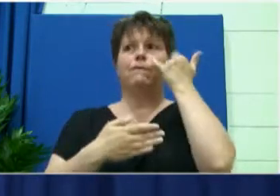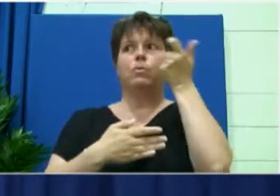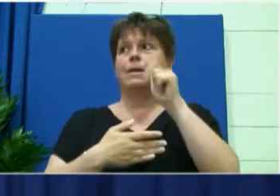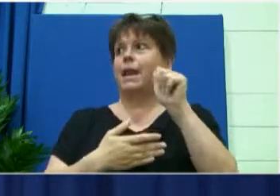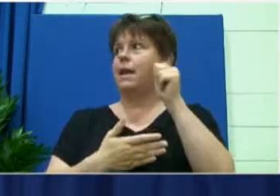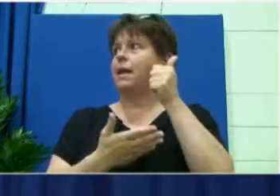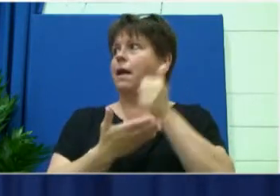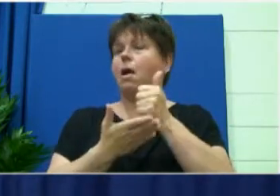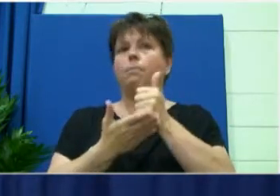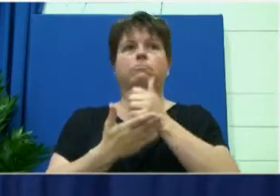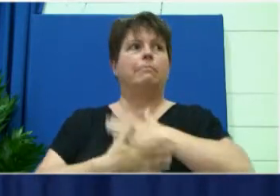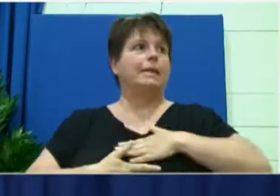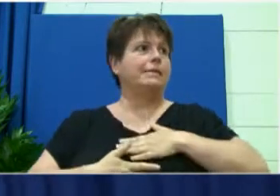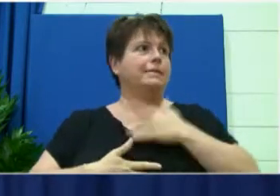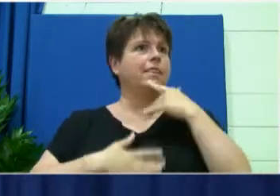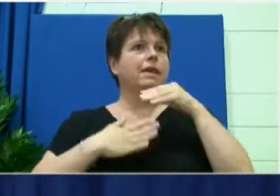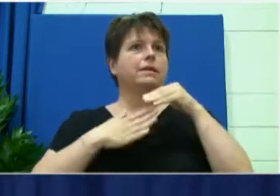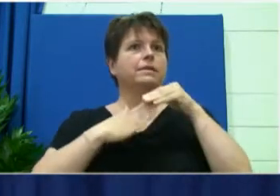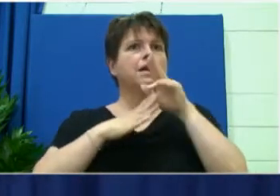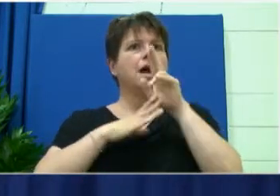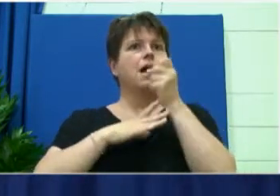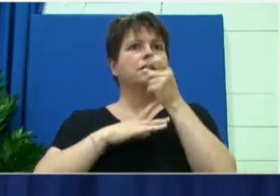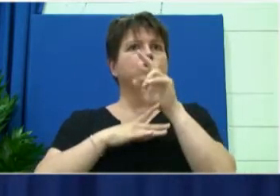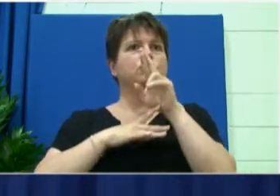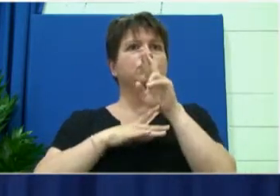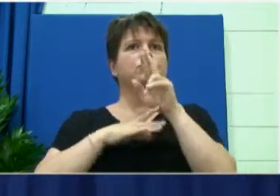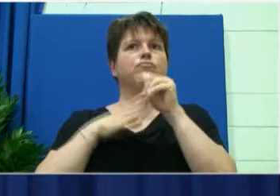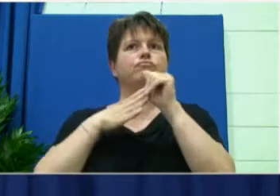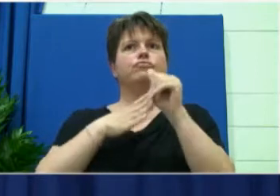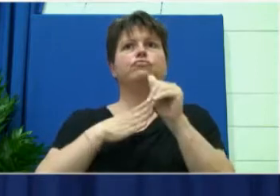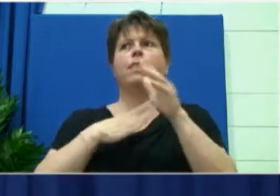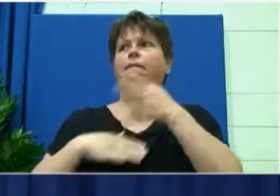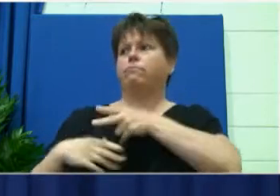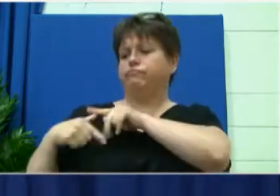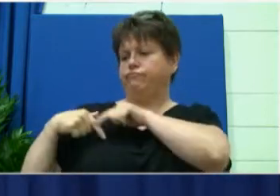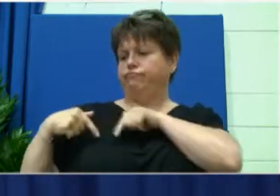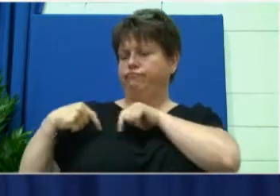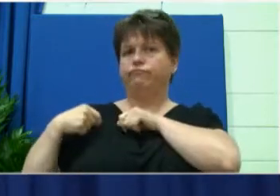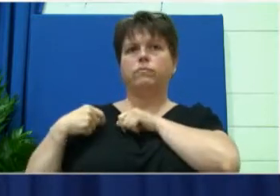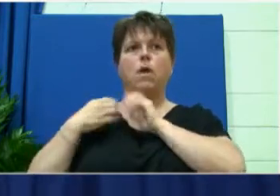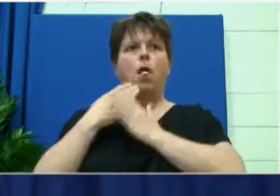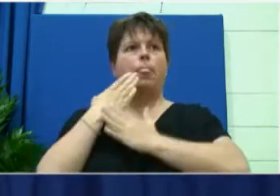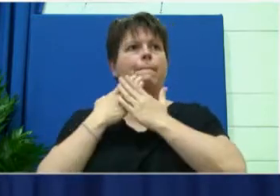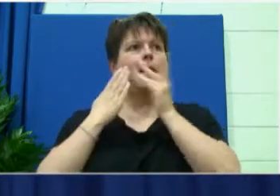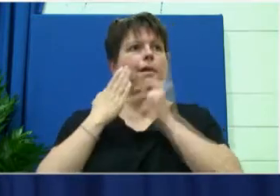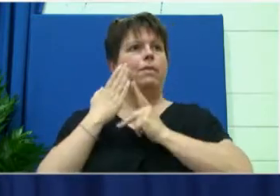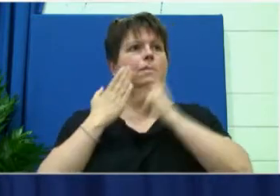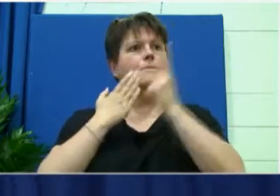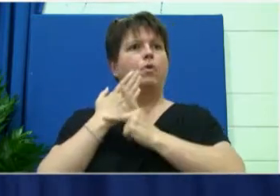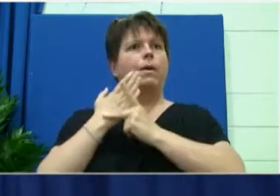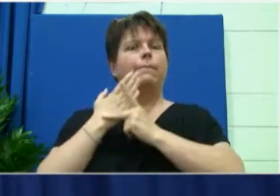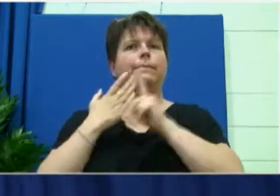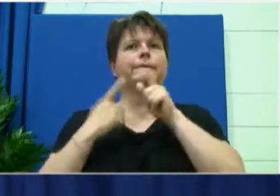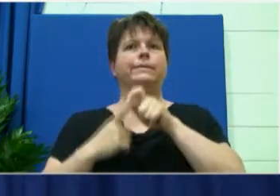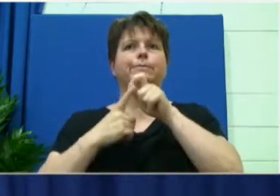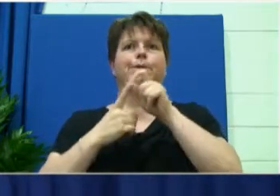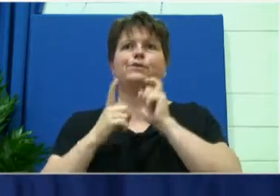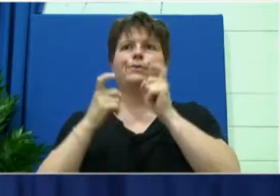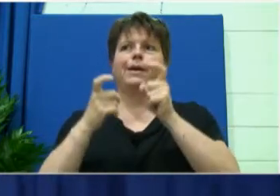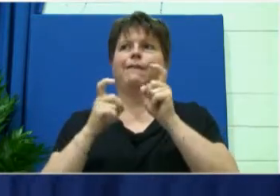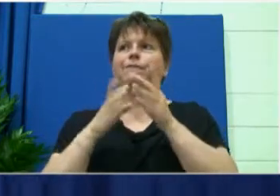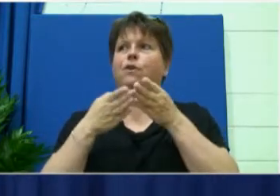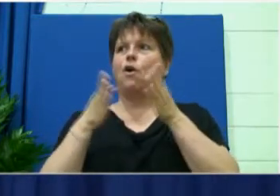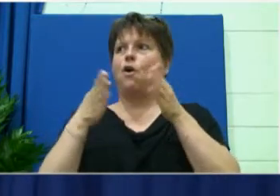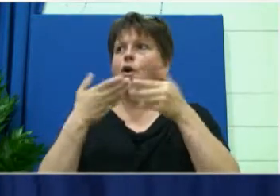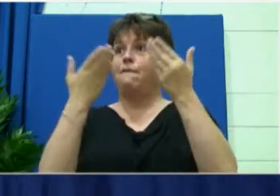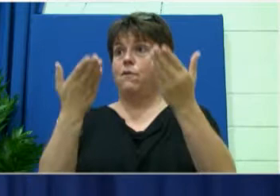assistance, please let the ushers know. They are identified with their tags. On the back of your program is a special gift offer from the Kaskaskia College Alumni